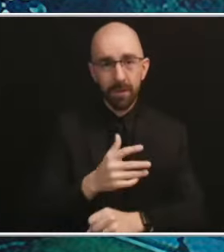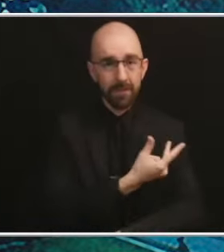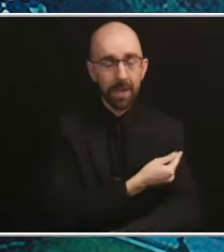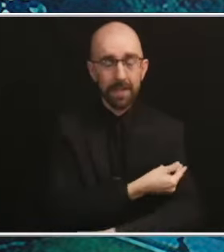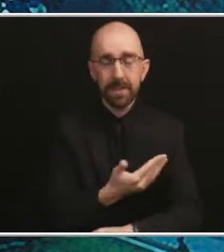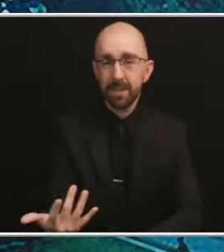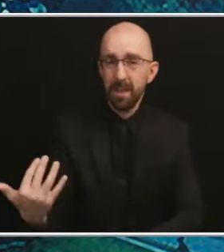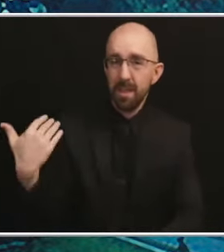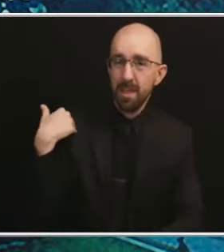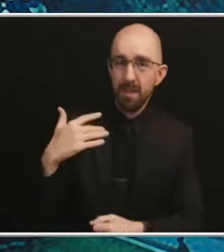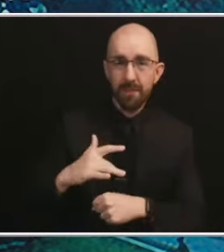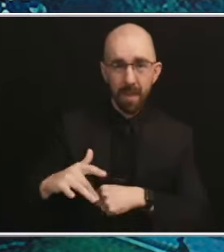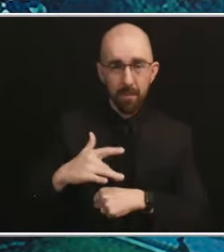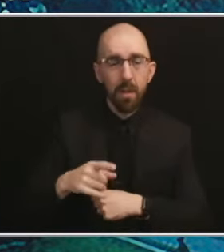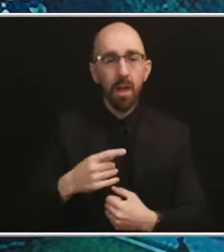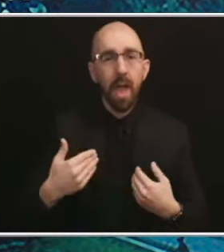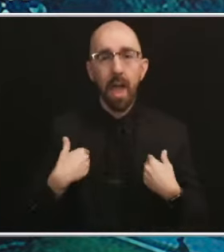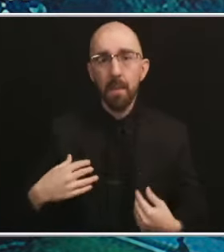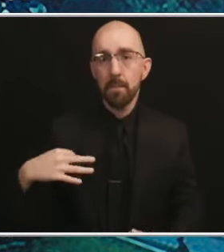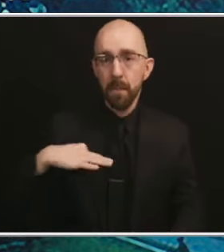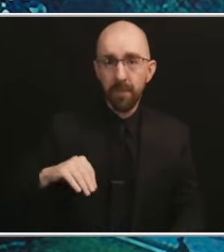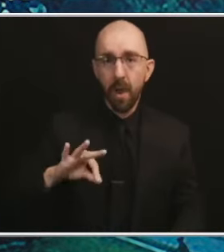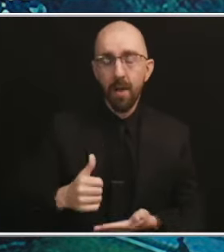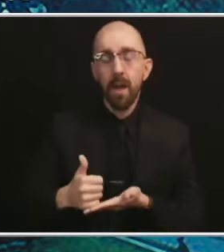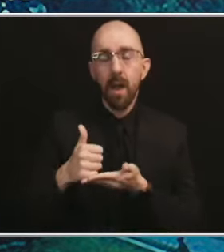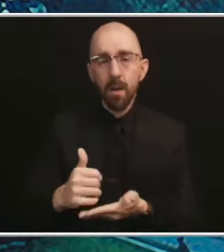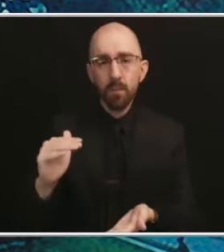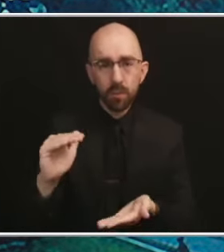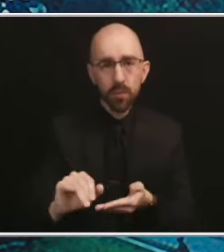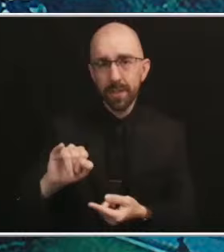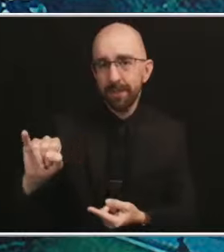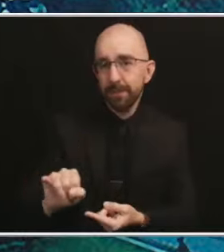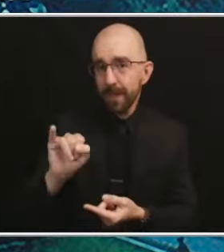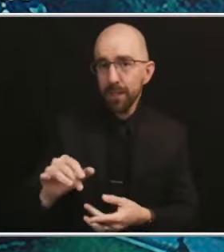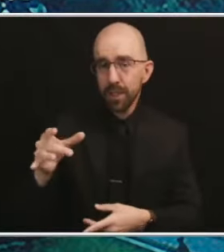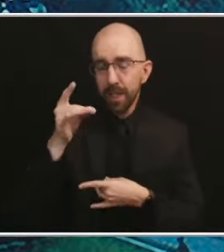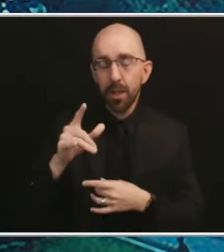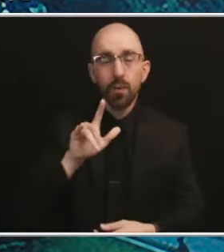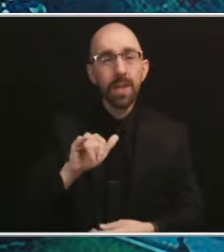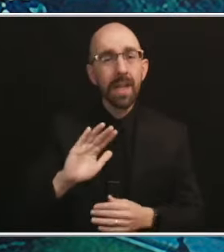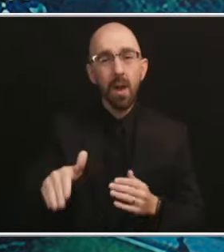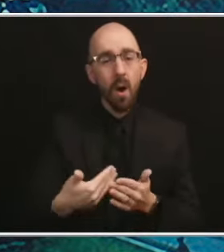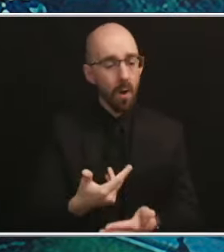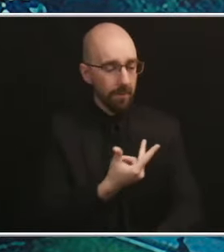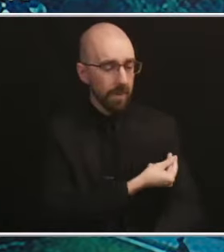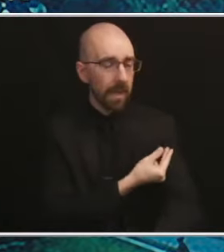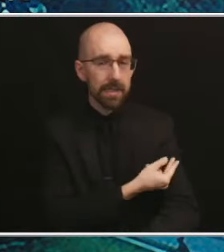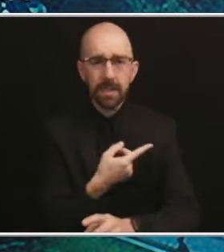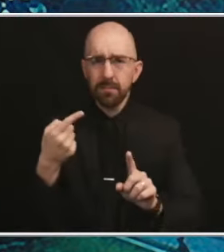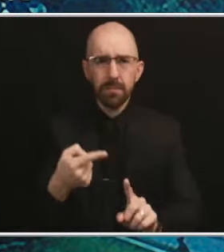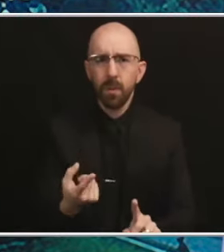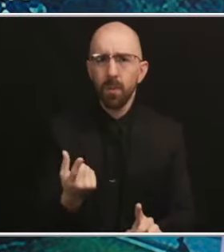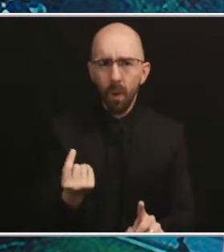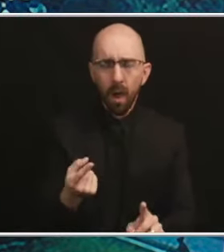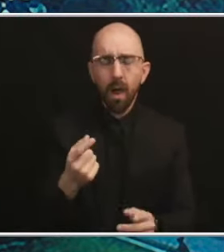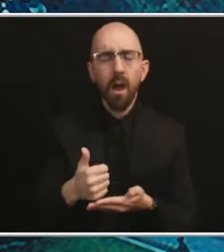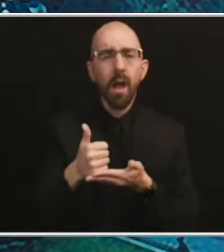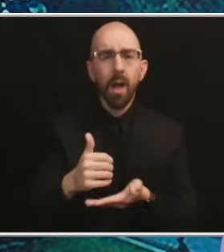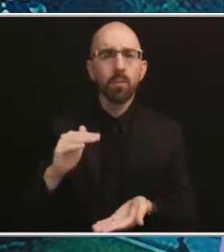available. It had the benefit of helping reduce infection, but really what all of these vaccines are for is to help reduce